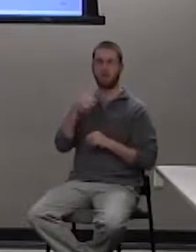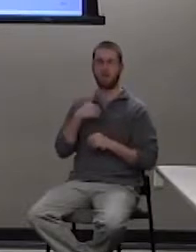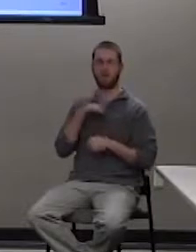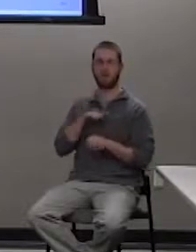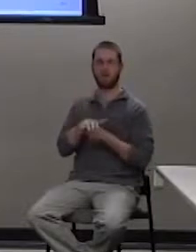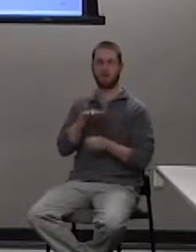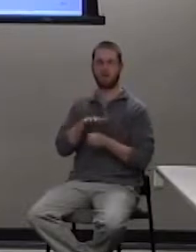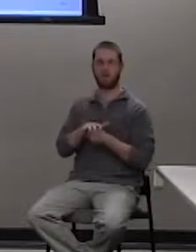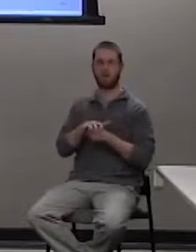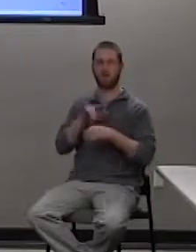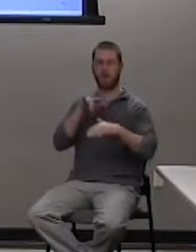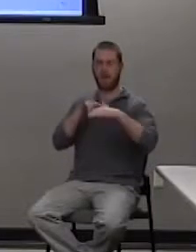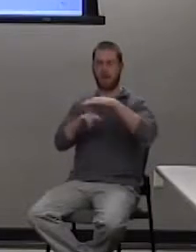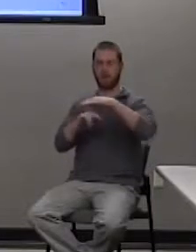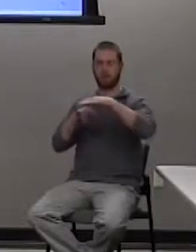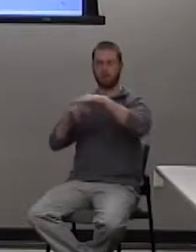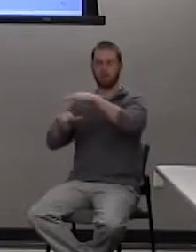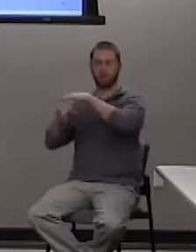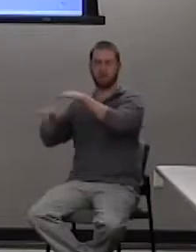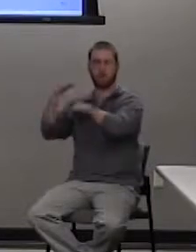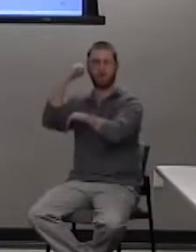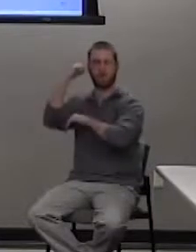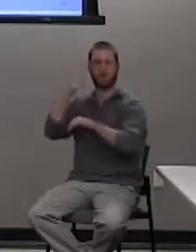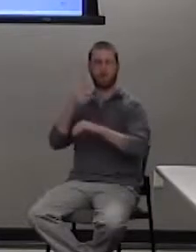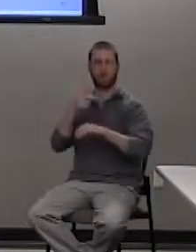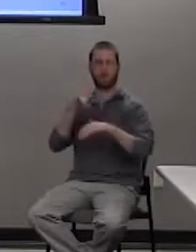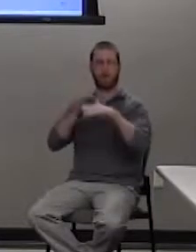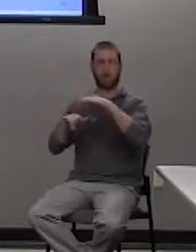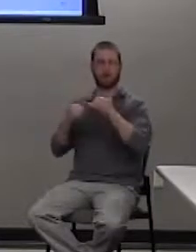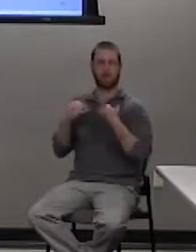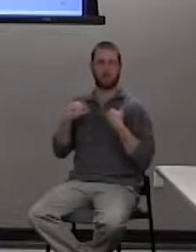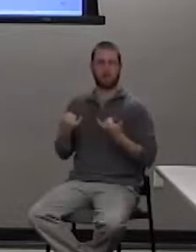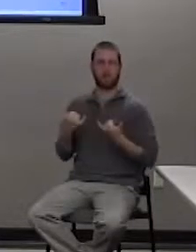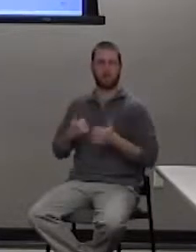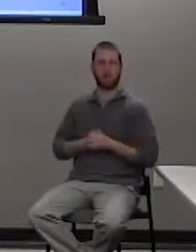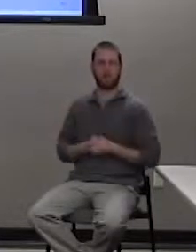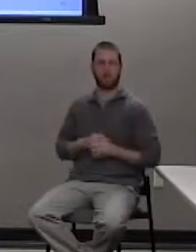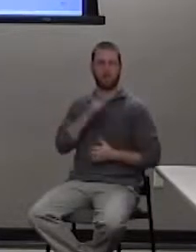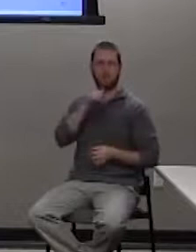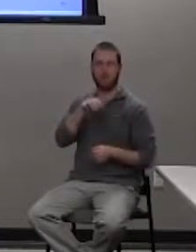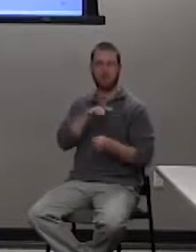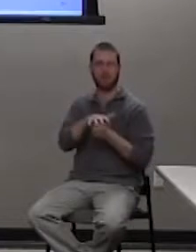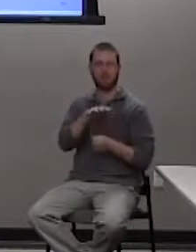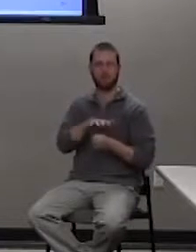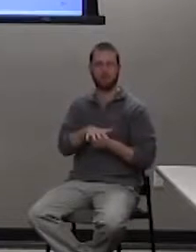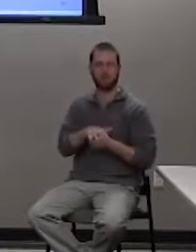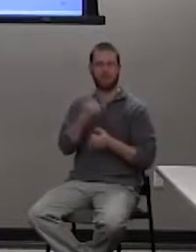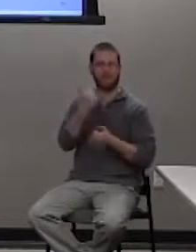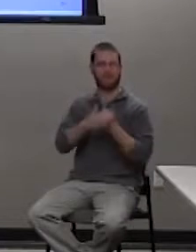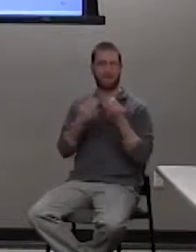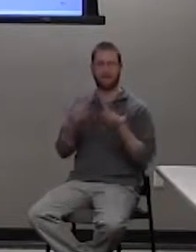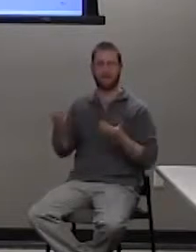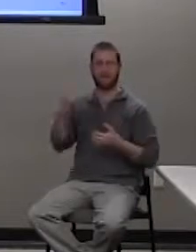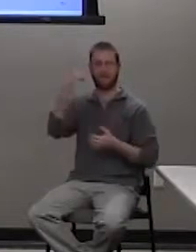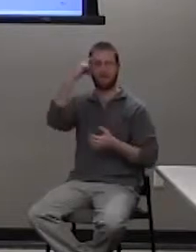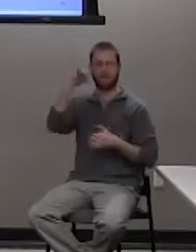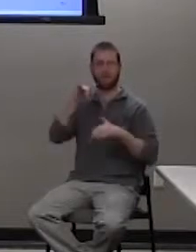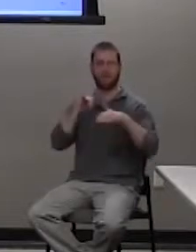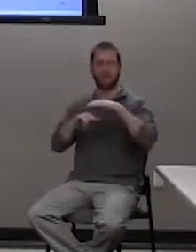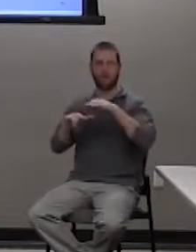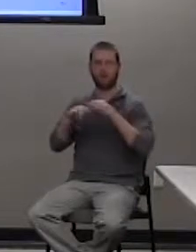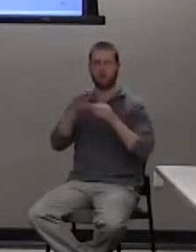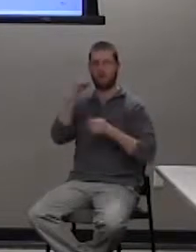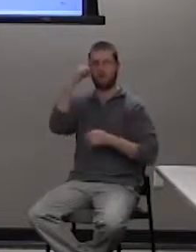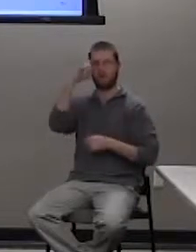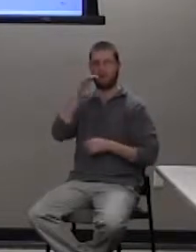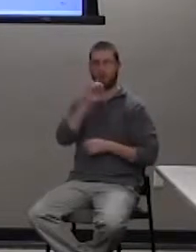enough hangar space for the aircraft he's got. Correct. He doesn't have enough anything for the aircraft. He has